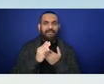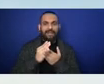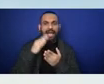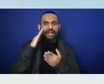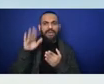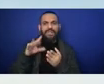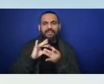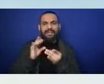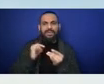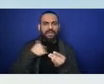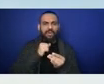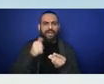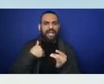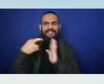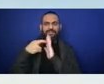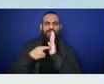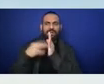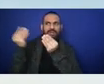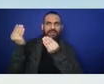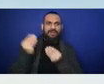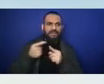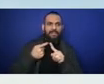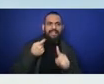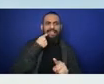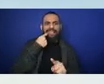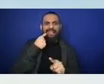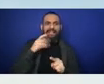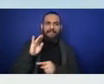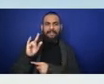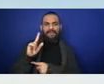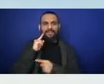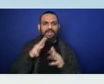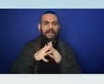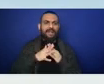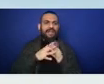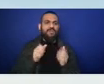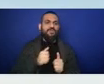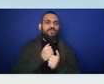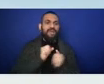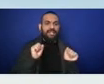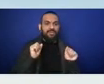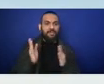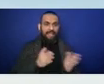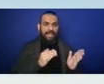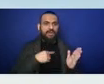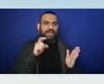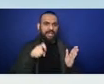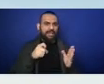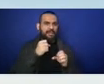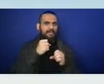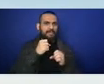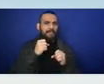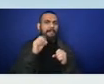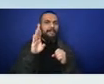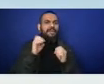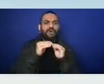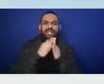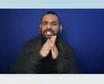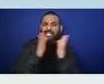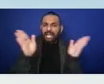can't get into it on this call, obviously, of this particular small business or why they may have been denied or it went into a black hole or what